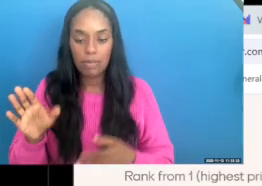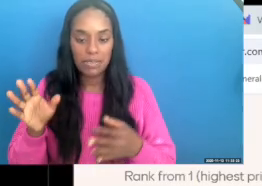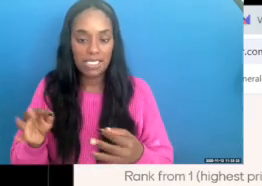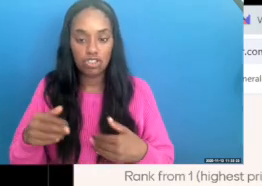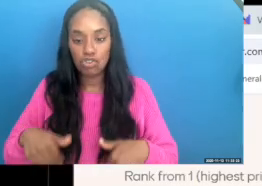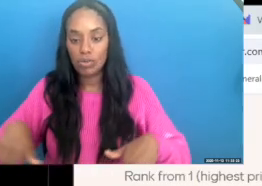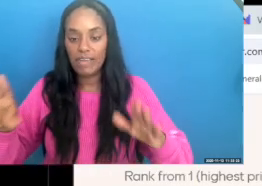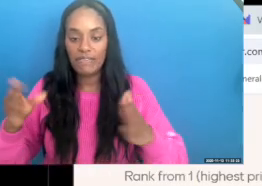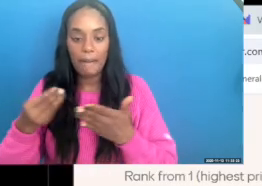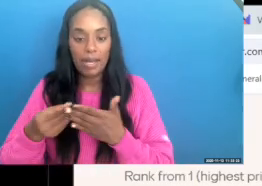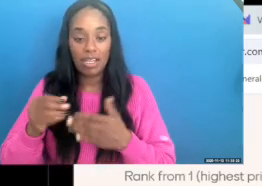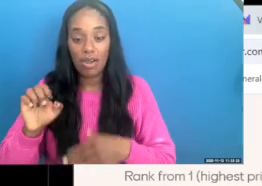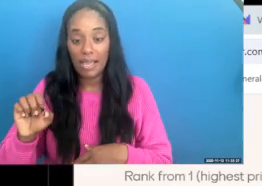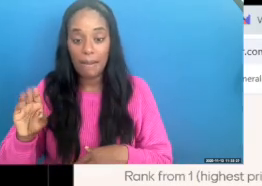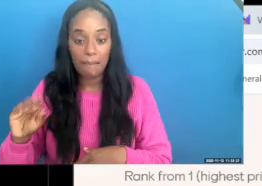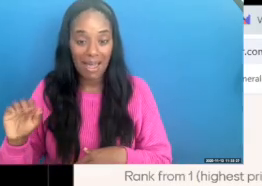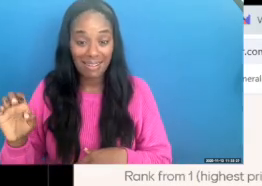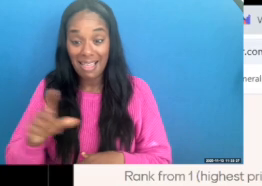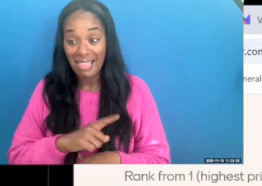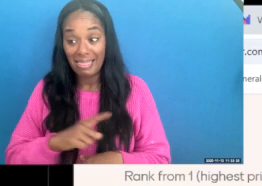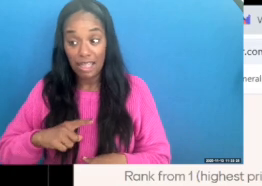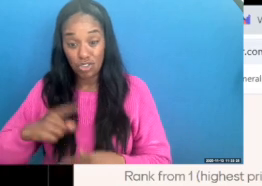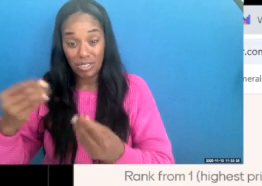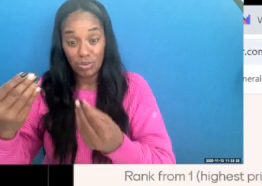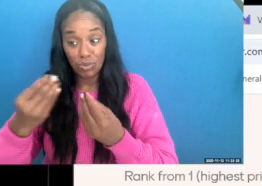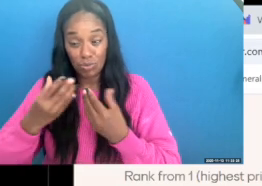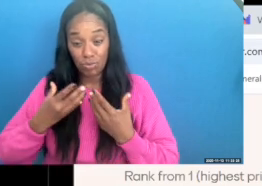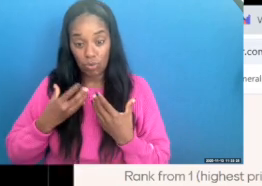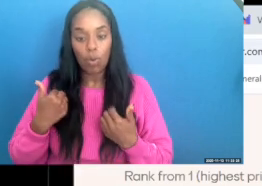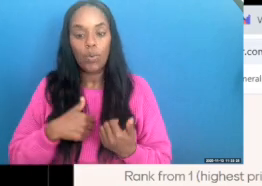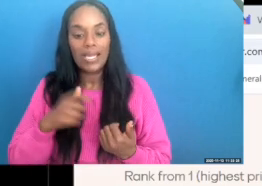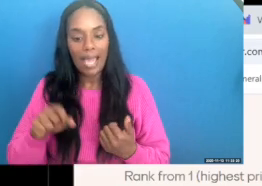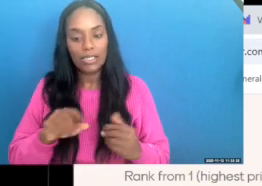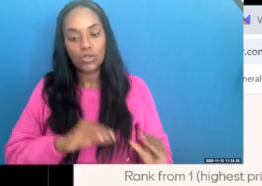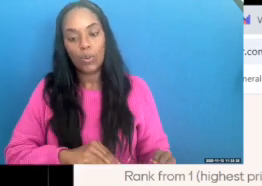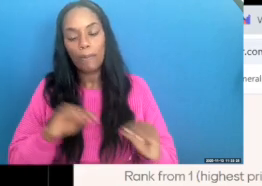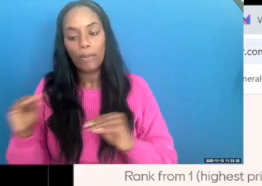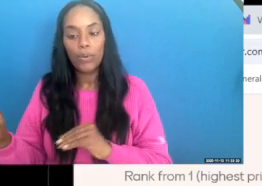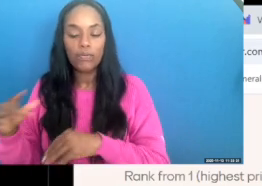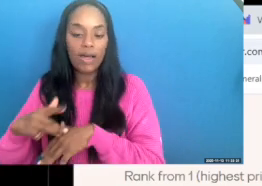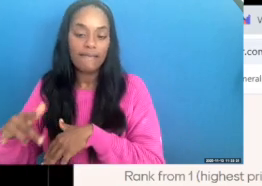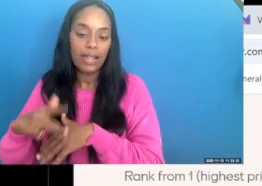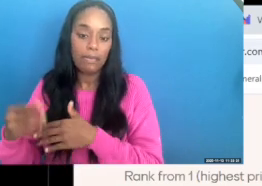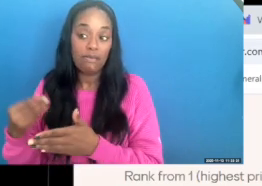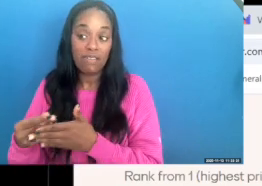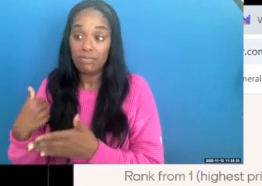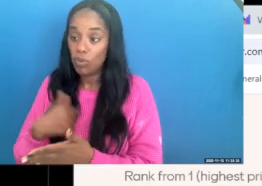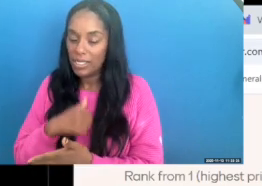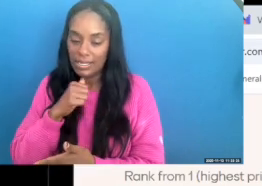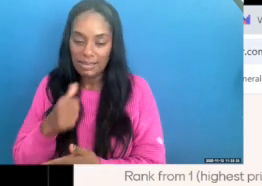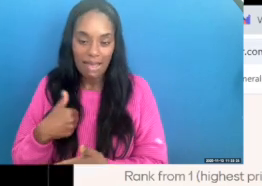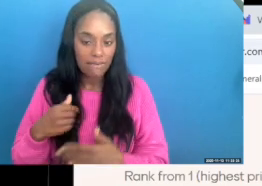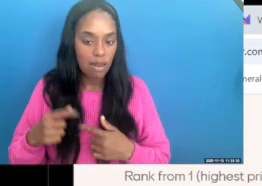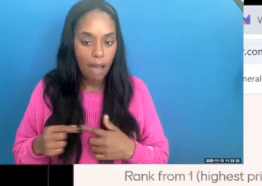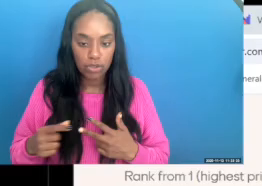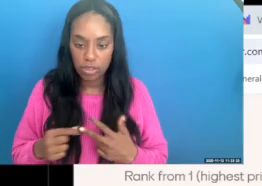was not just a CARB's decision to give up money on e-bikes. And I want to make that very clear. We were given direction by the